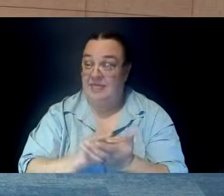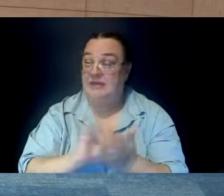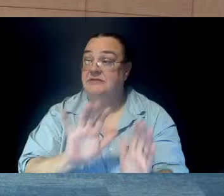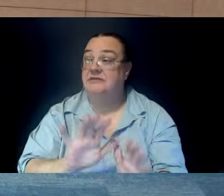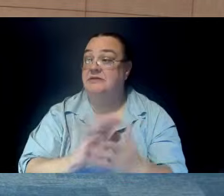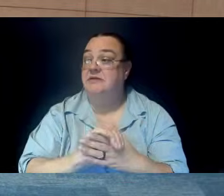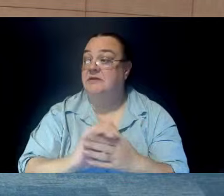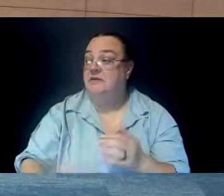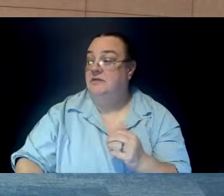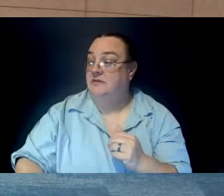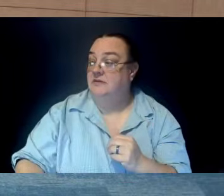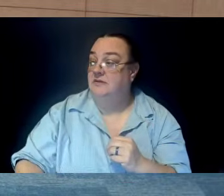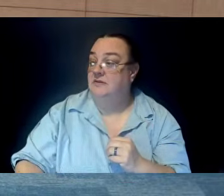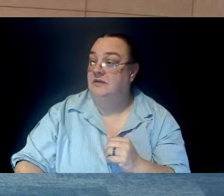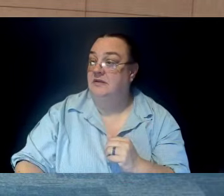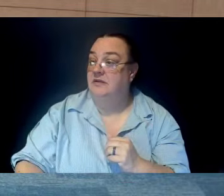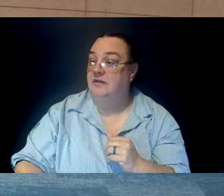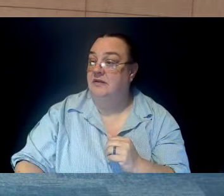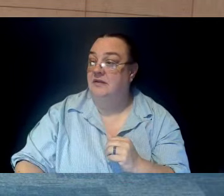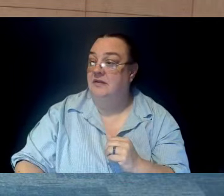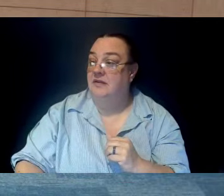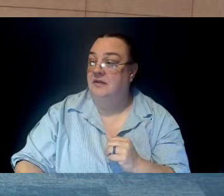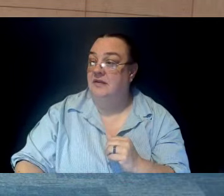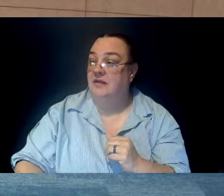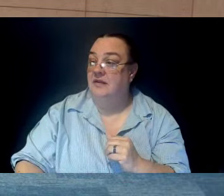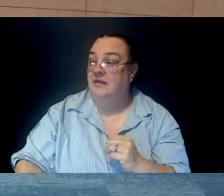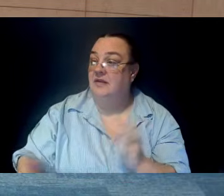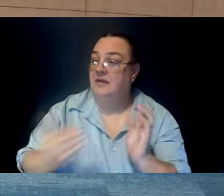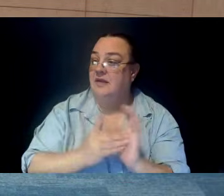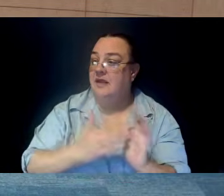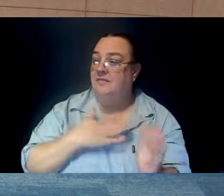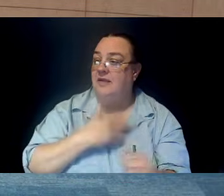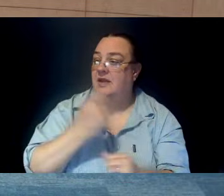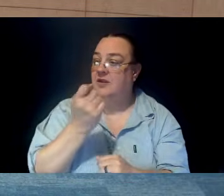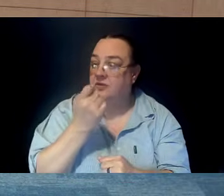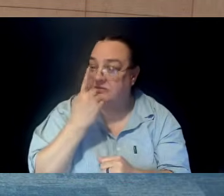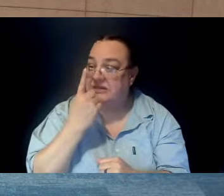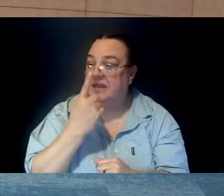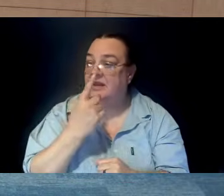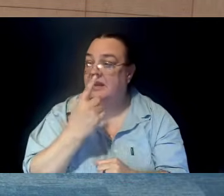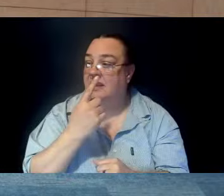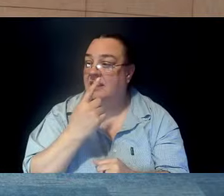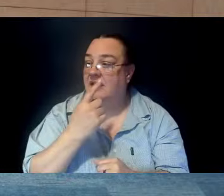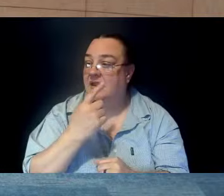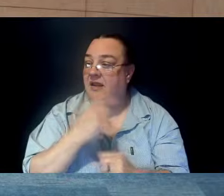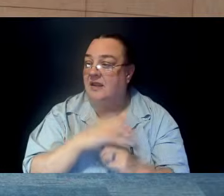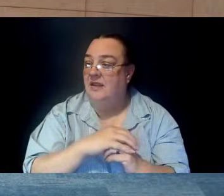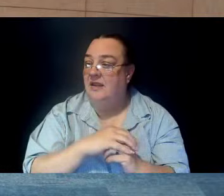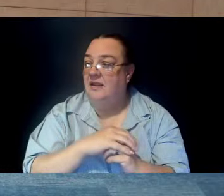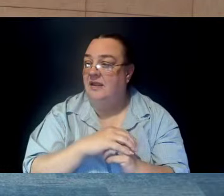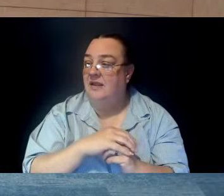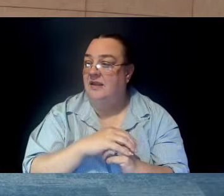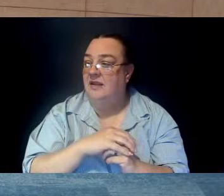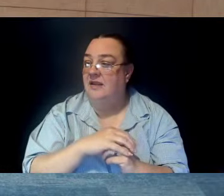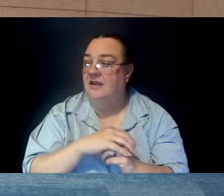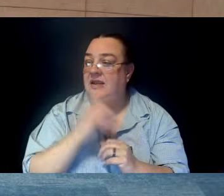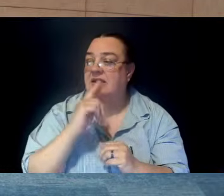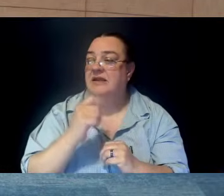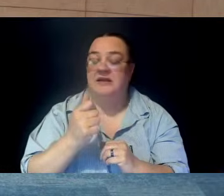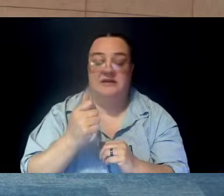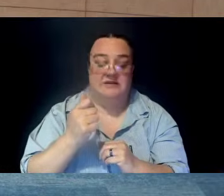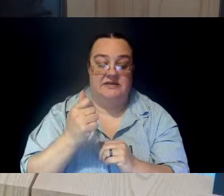So, again, as I understand it, so it's a 15-year agreement,